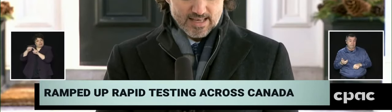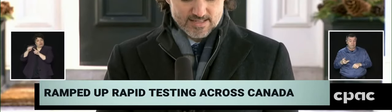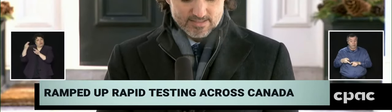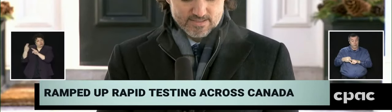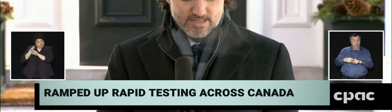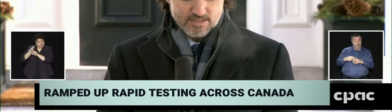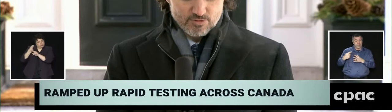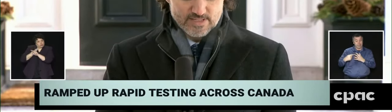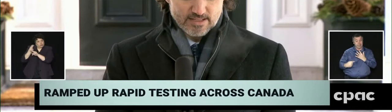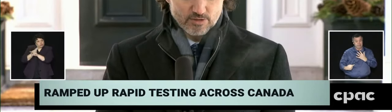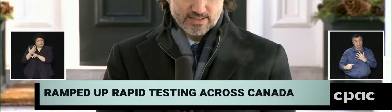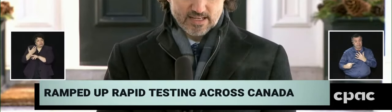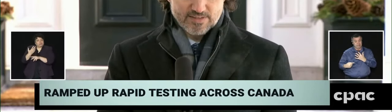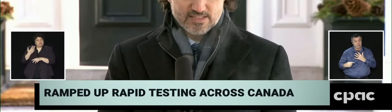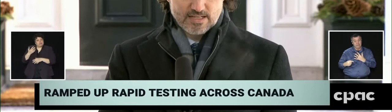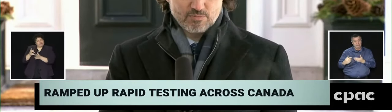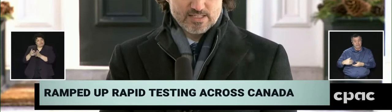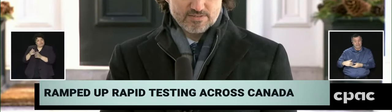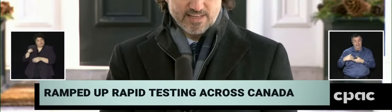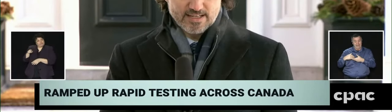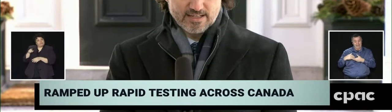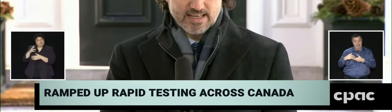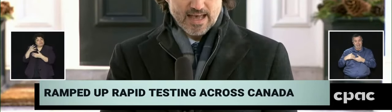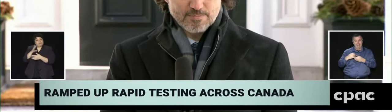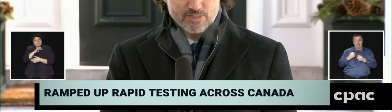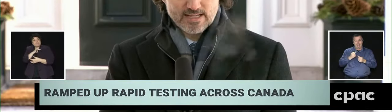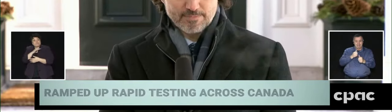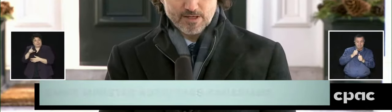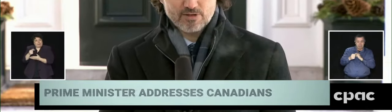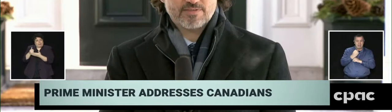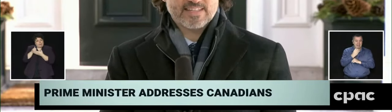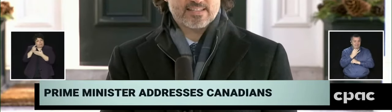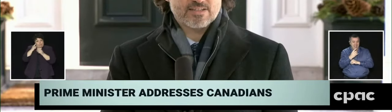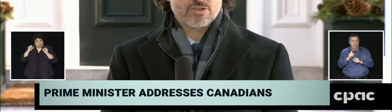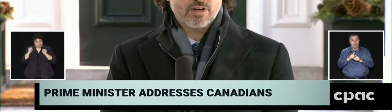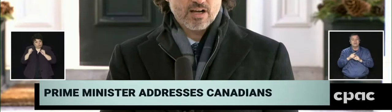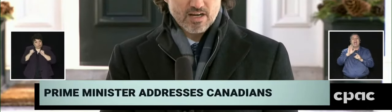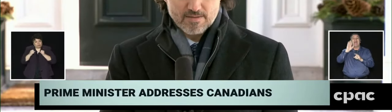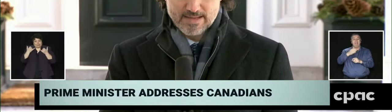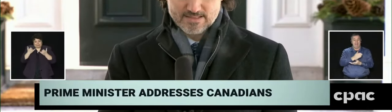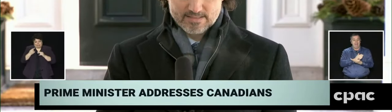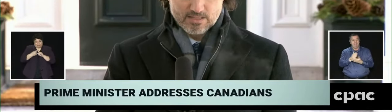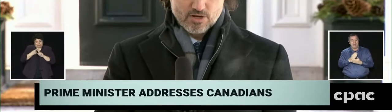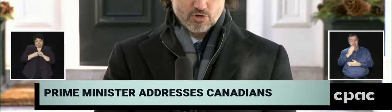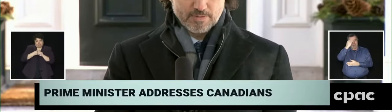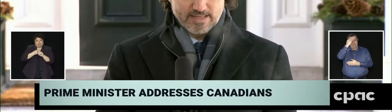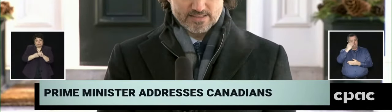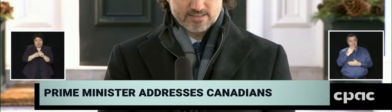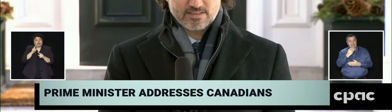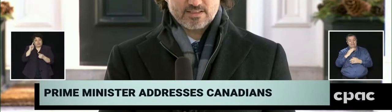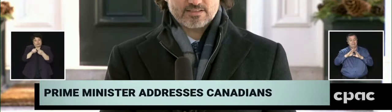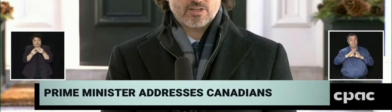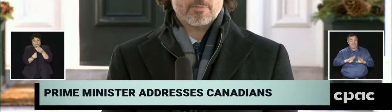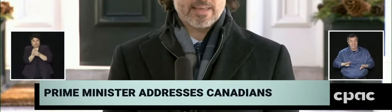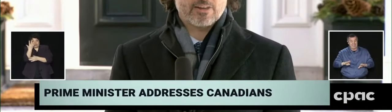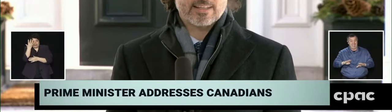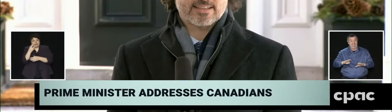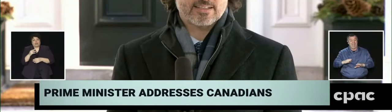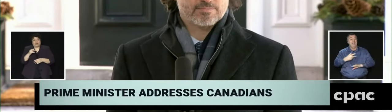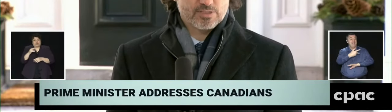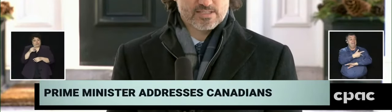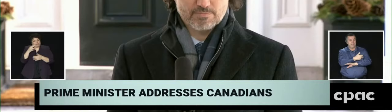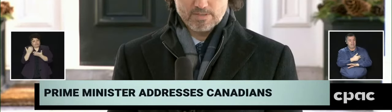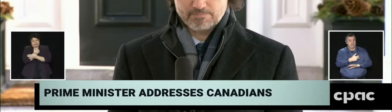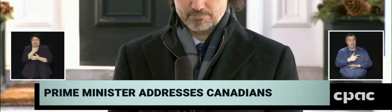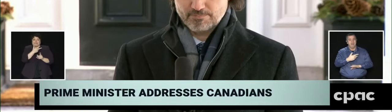outils essentiels nous aideront à traverser les mois d'hiver et à amorcer la période de vaccination en masse au printemps dans le meilleur